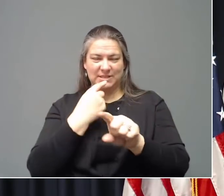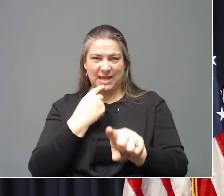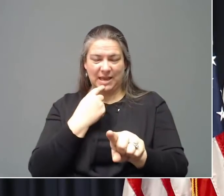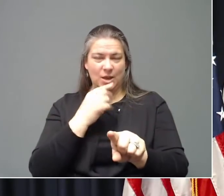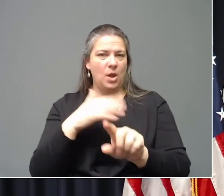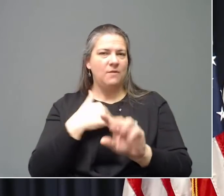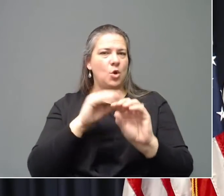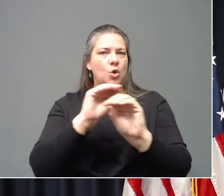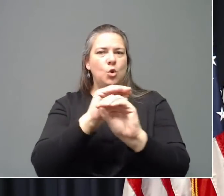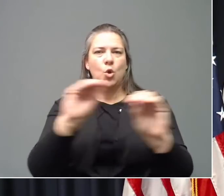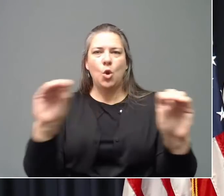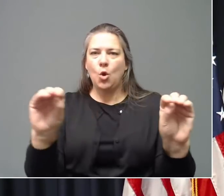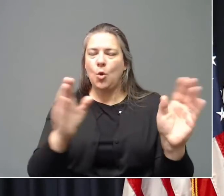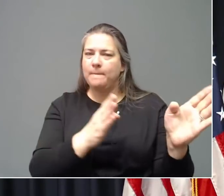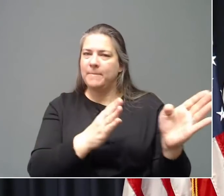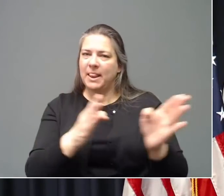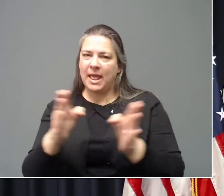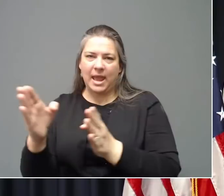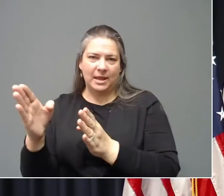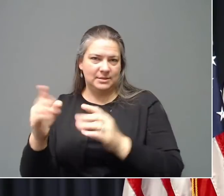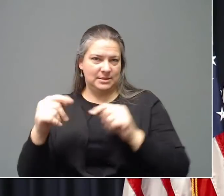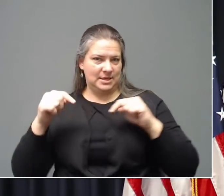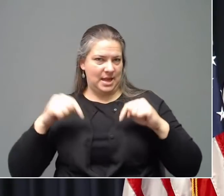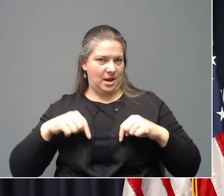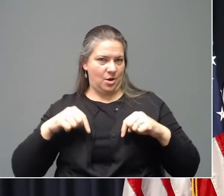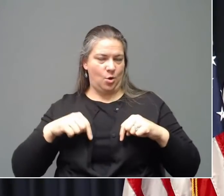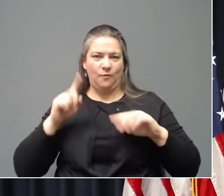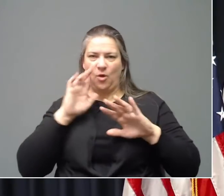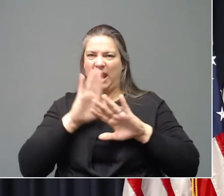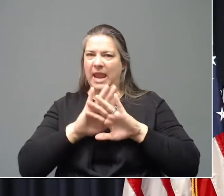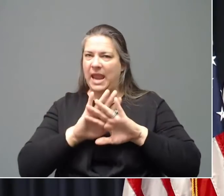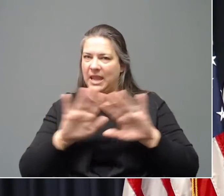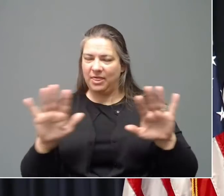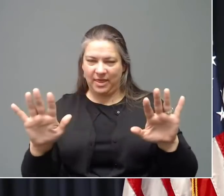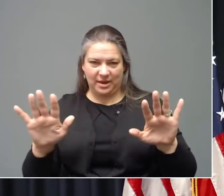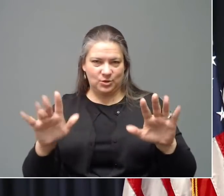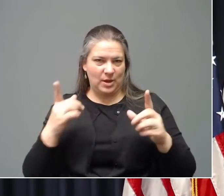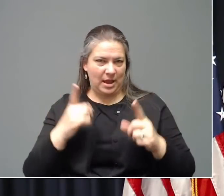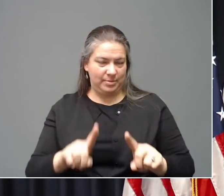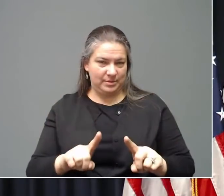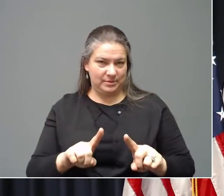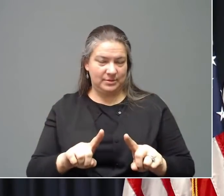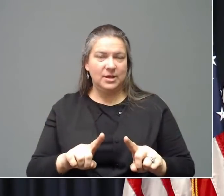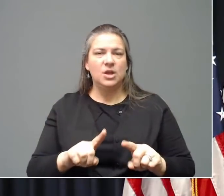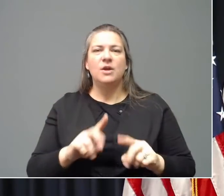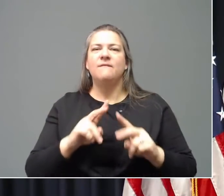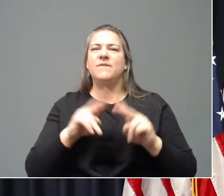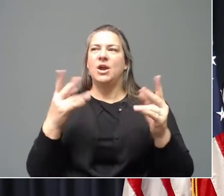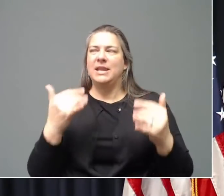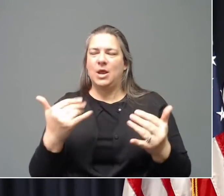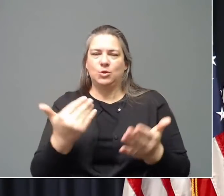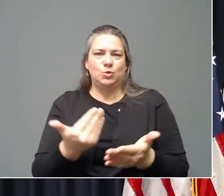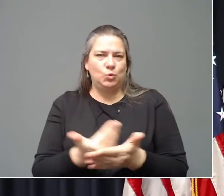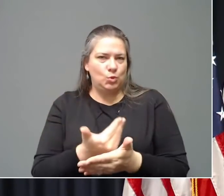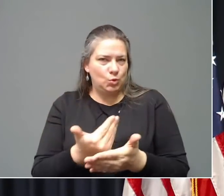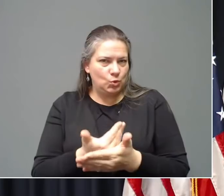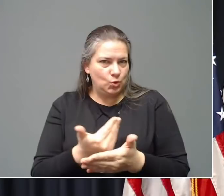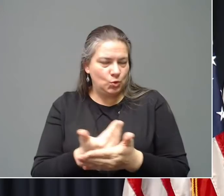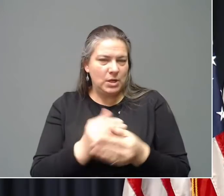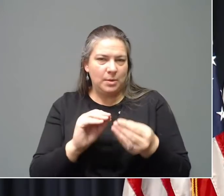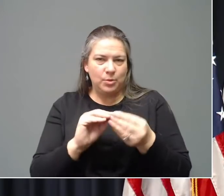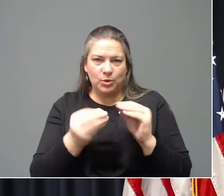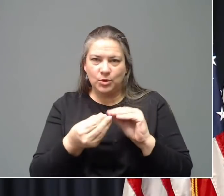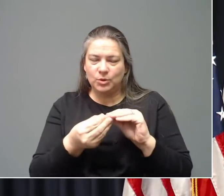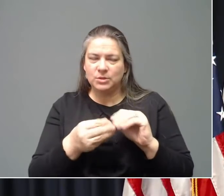plans at this moment for any of those steps. It is still very new in the data. The data